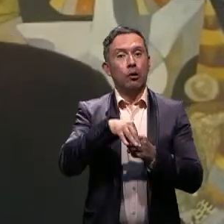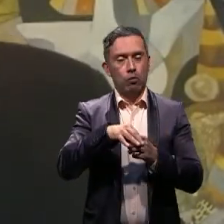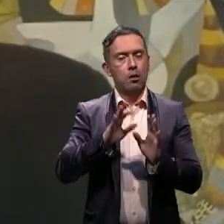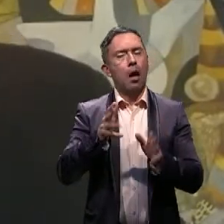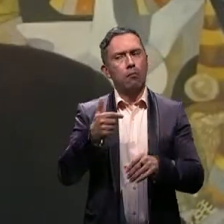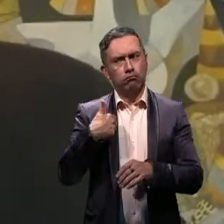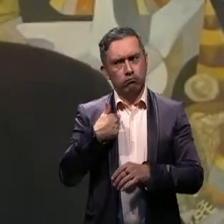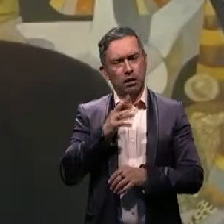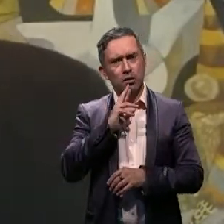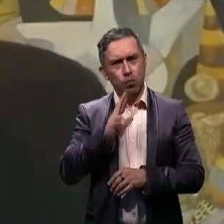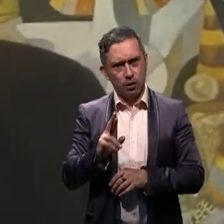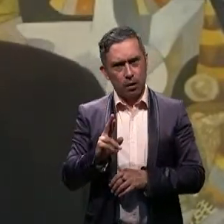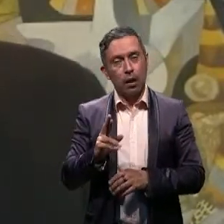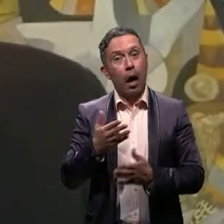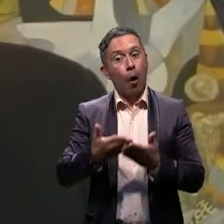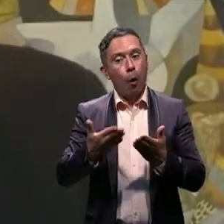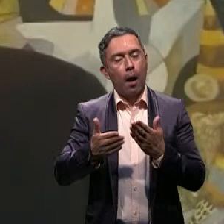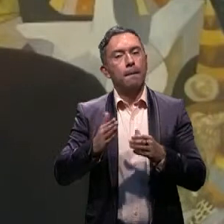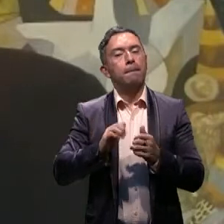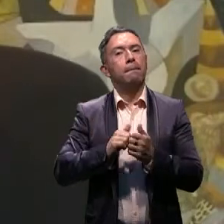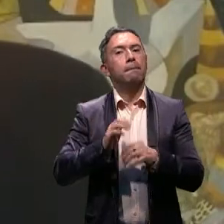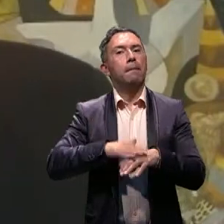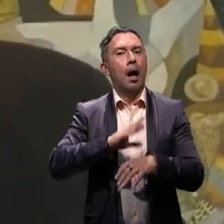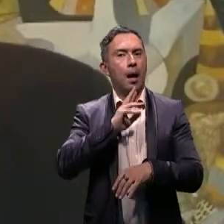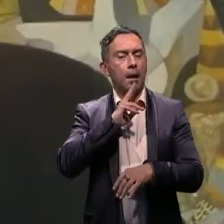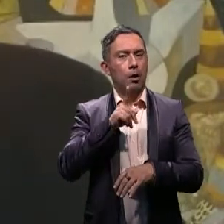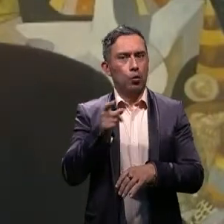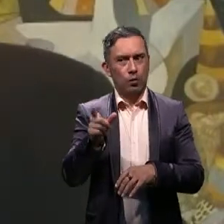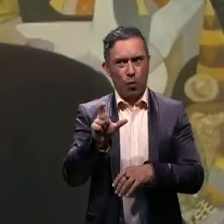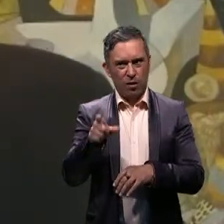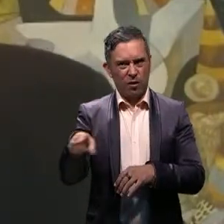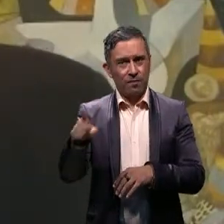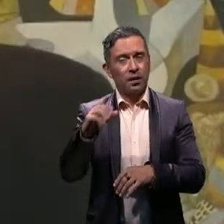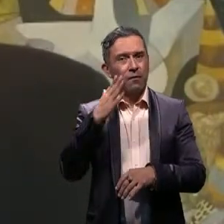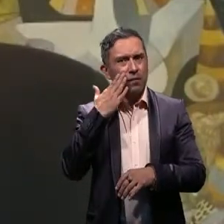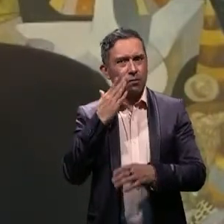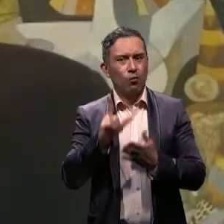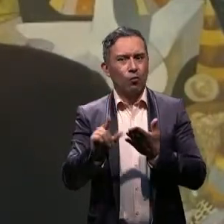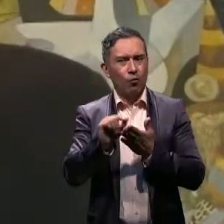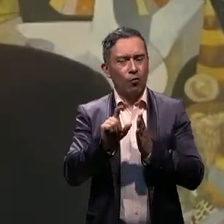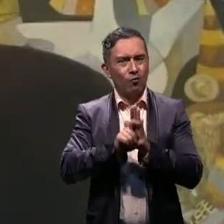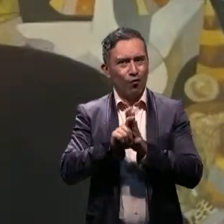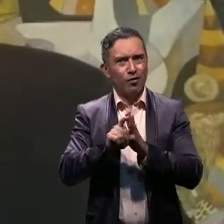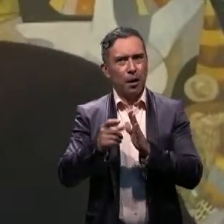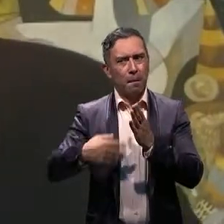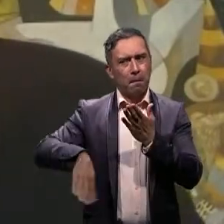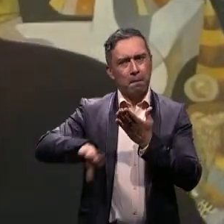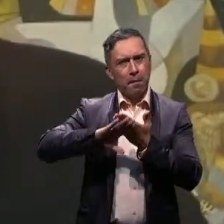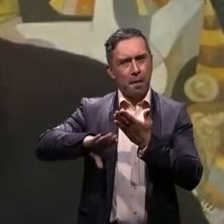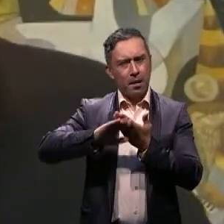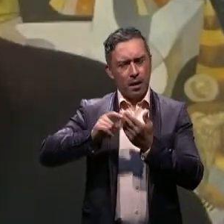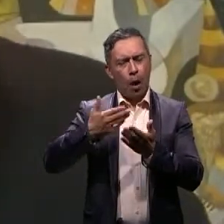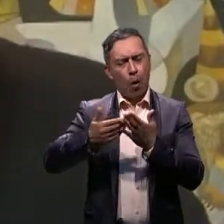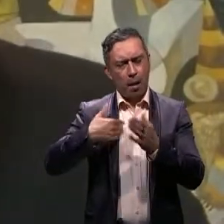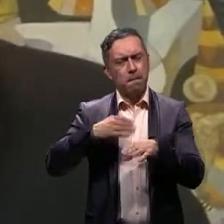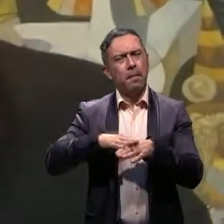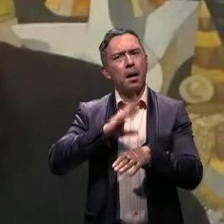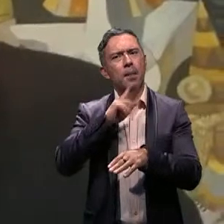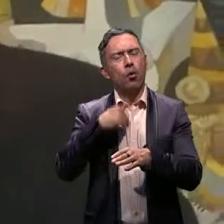institutions are already responding in a better manner to the attacks by social media, we have to say